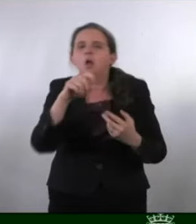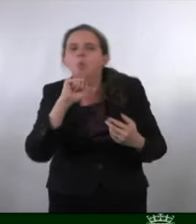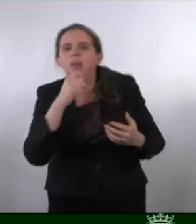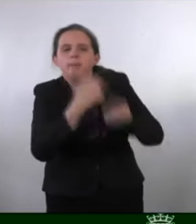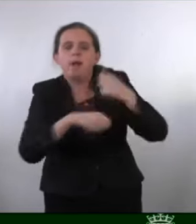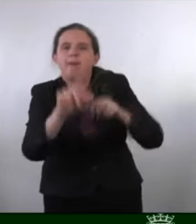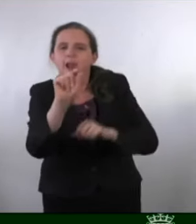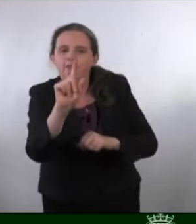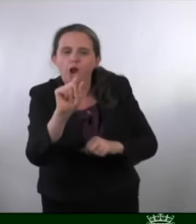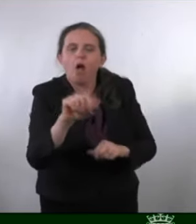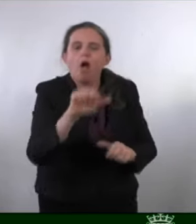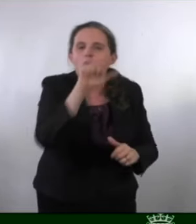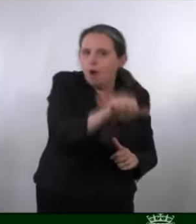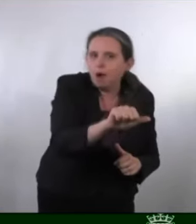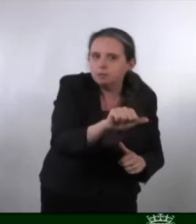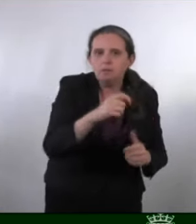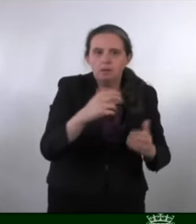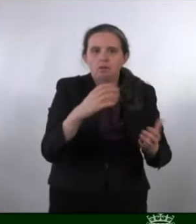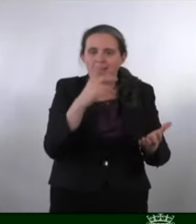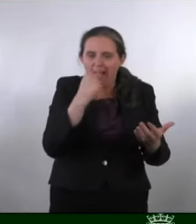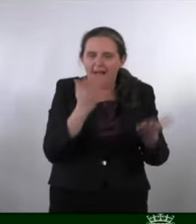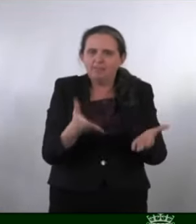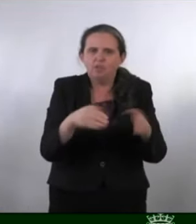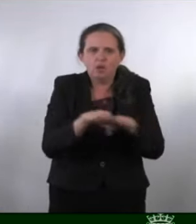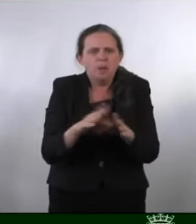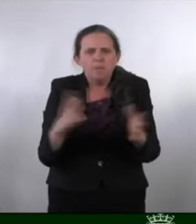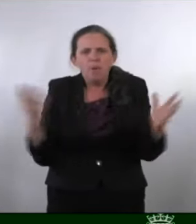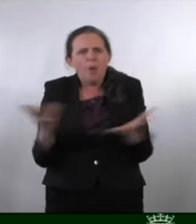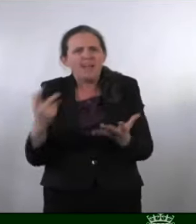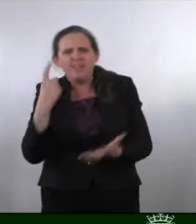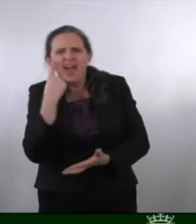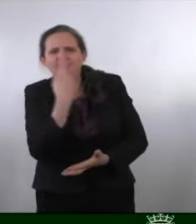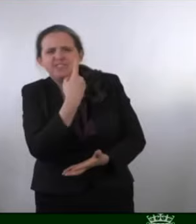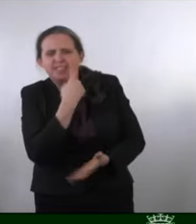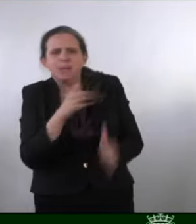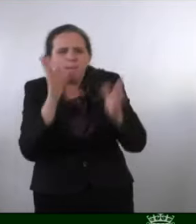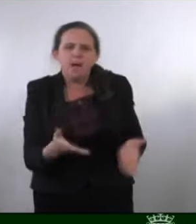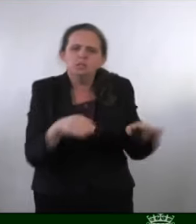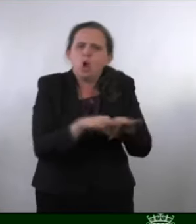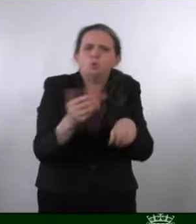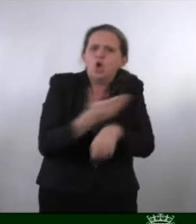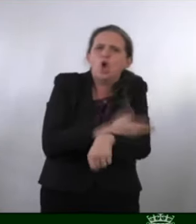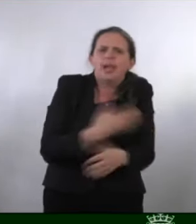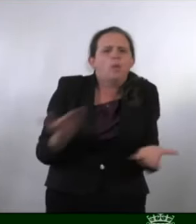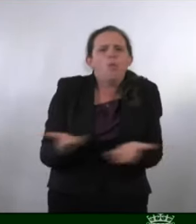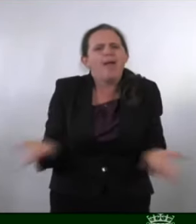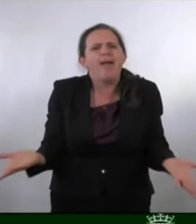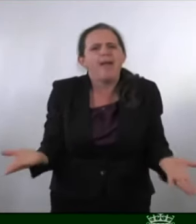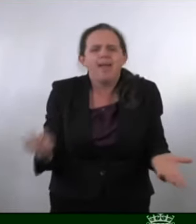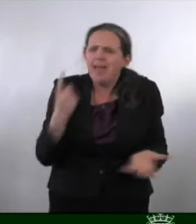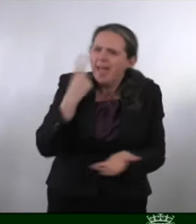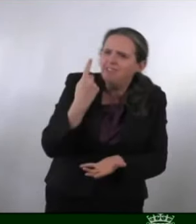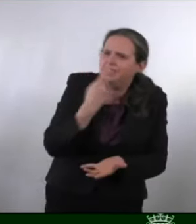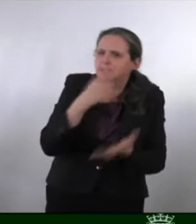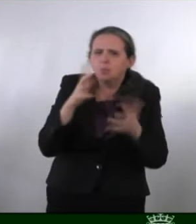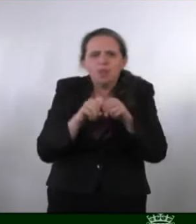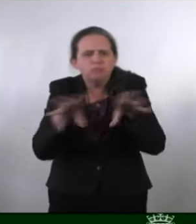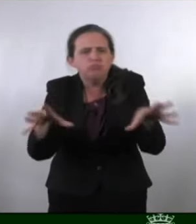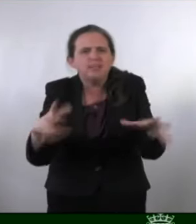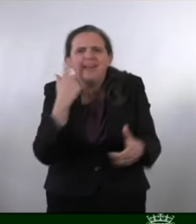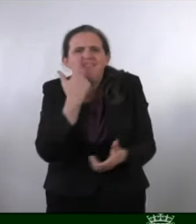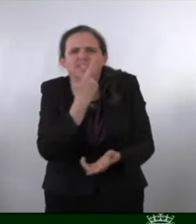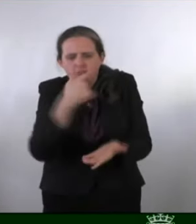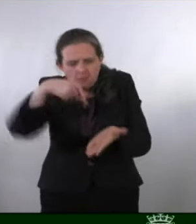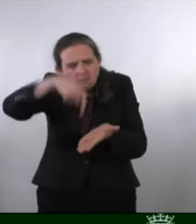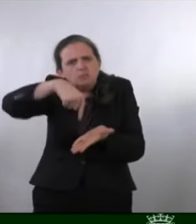no science behind this decision, what are the reasons for it? Well,